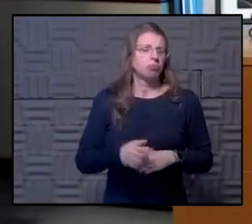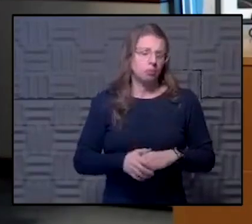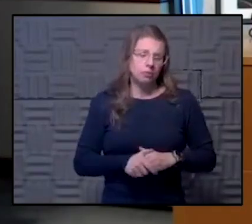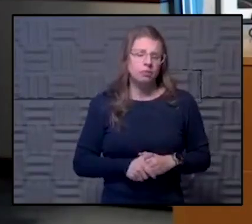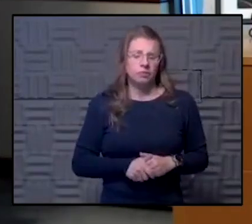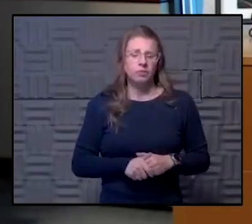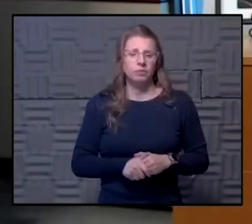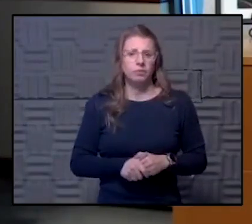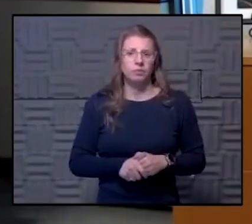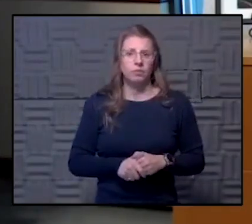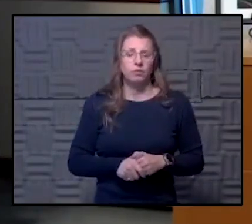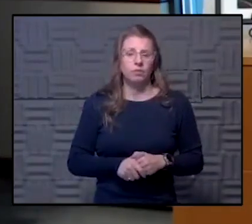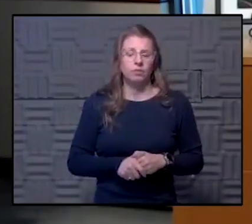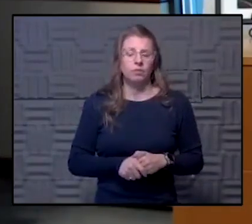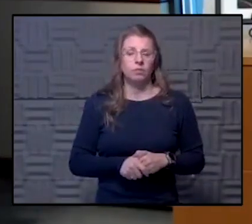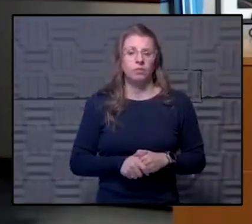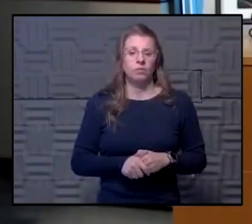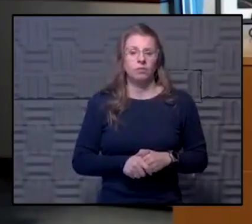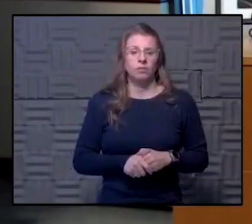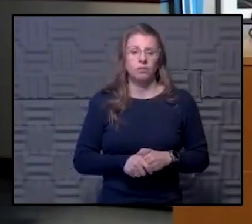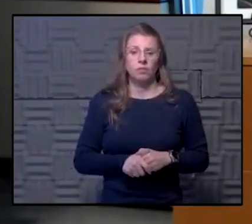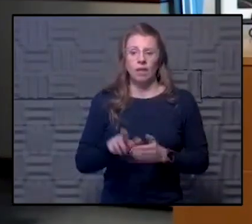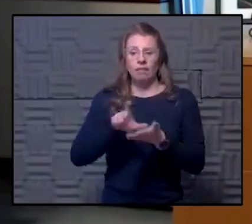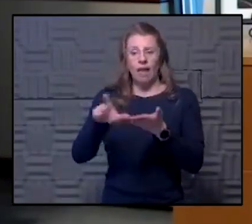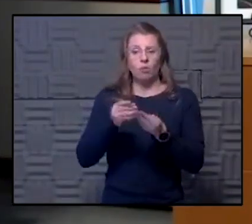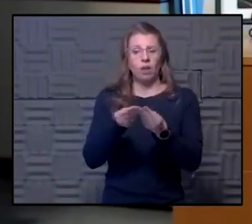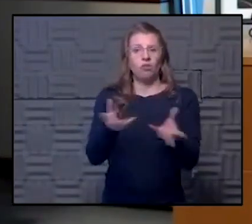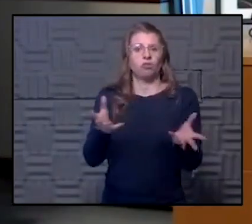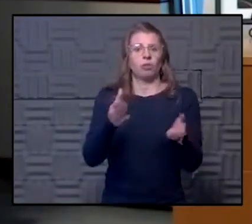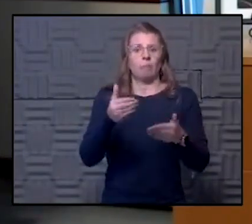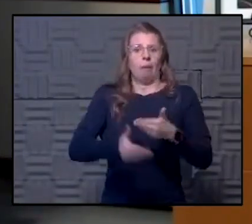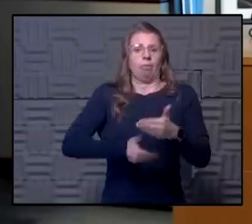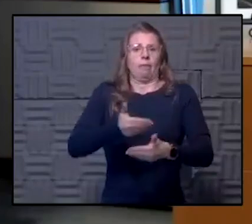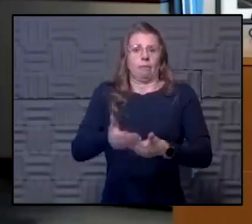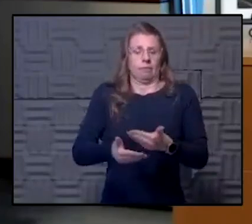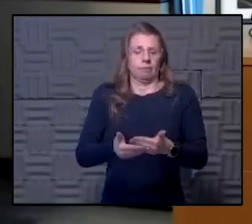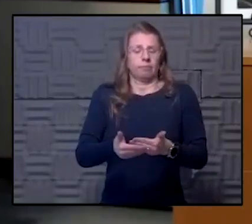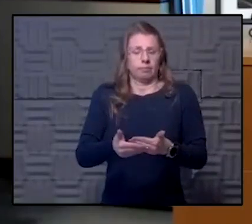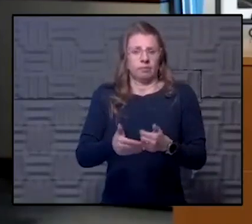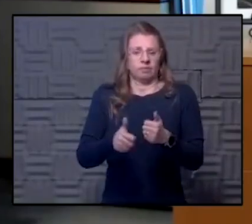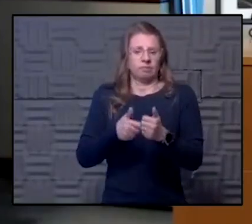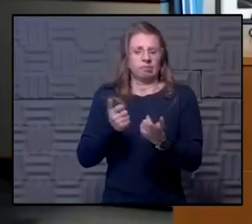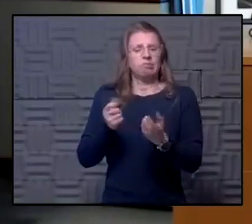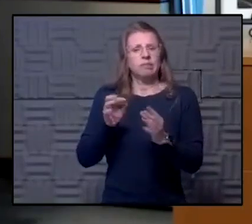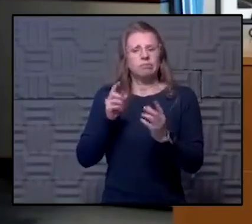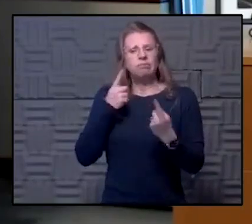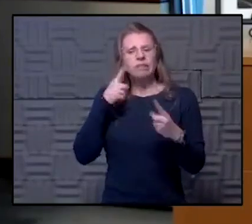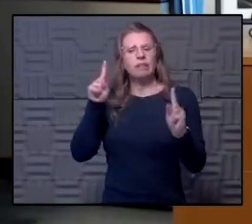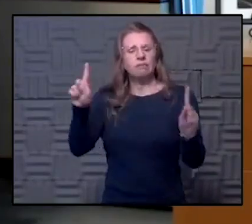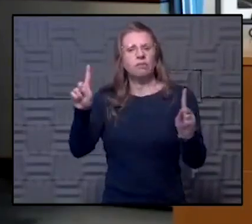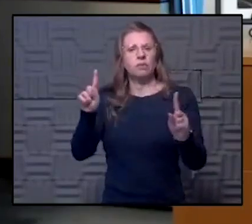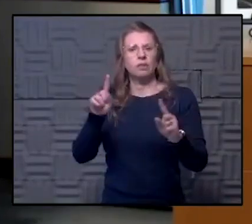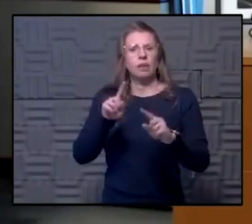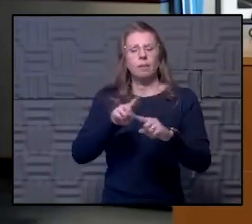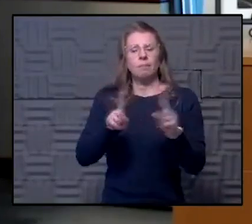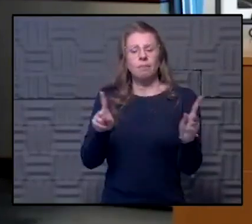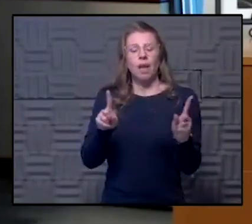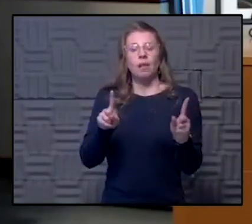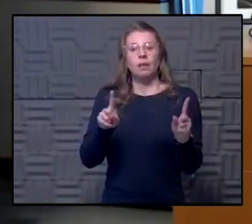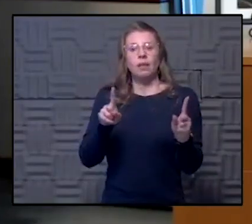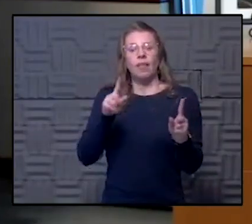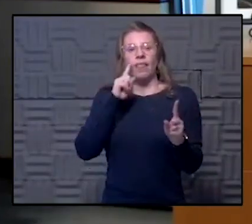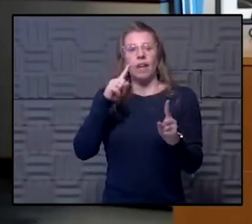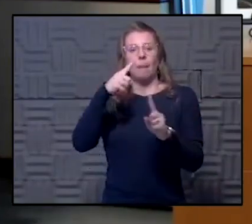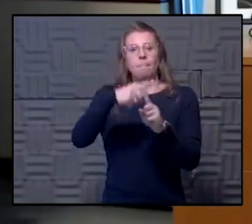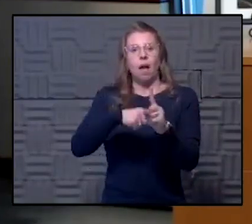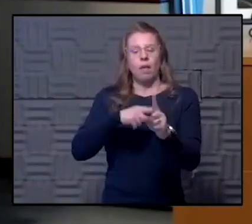spent a lot of time with this, and the allocation method I think is sound, but look at it over the long haul, not just 1 week to the next, and we